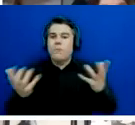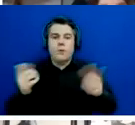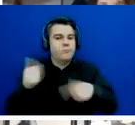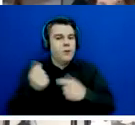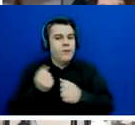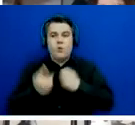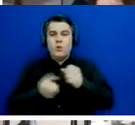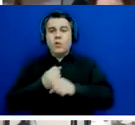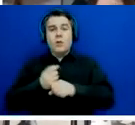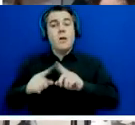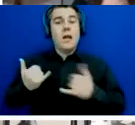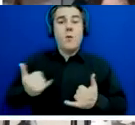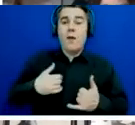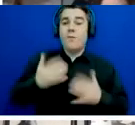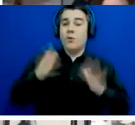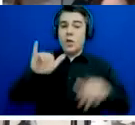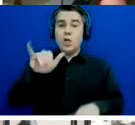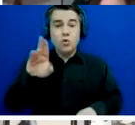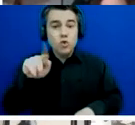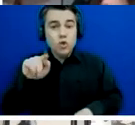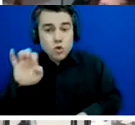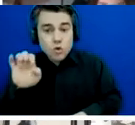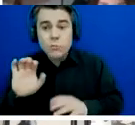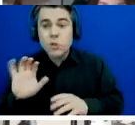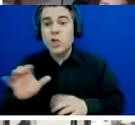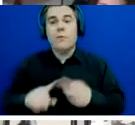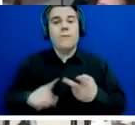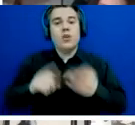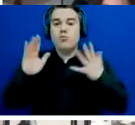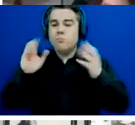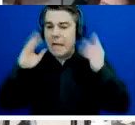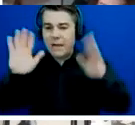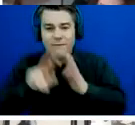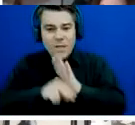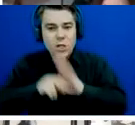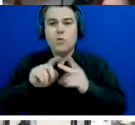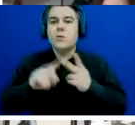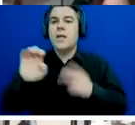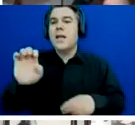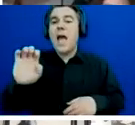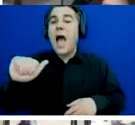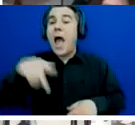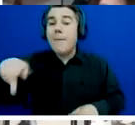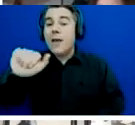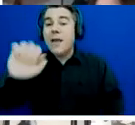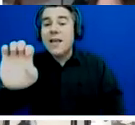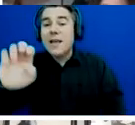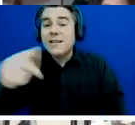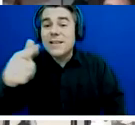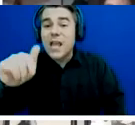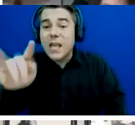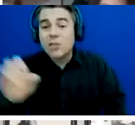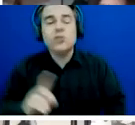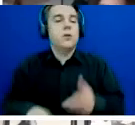but we have a great YouTube channel with tons of videos. There's a Plexus Engage app where you can send samples and you